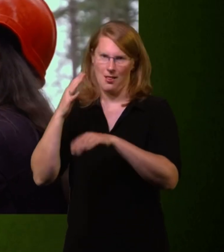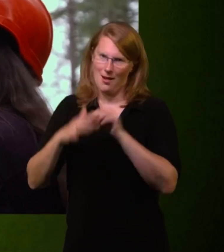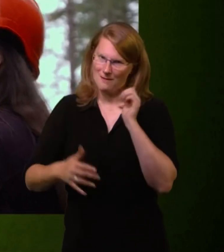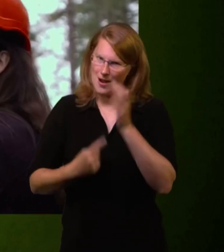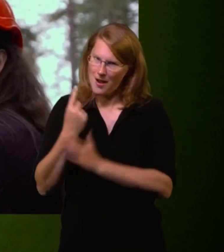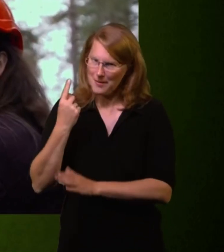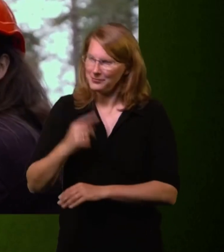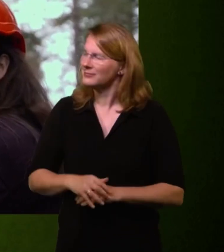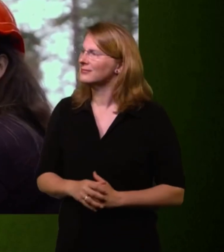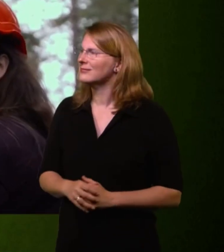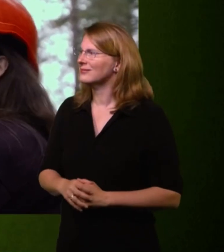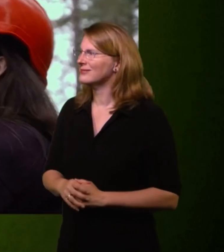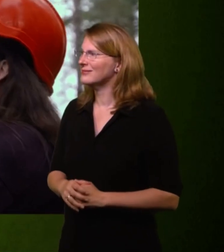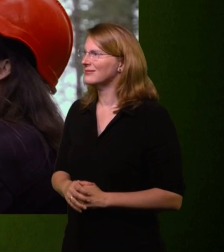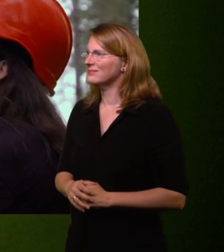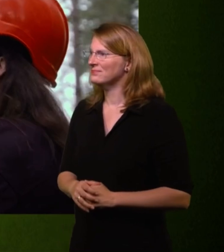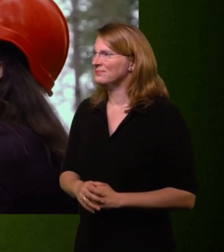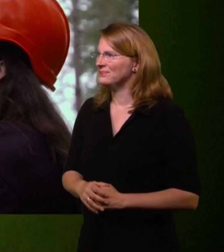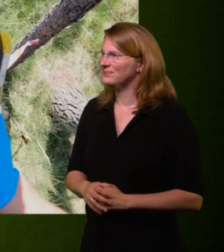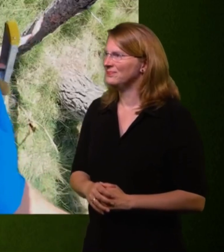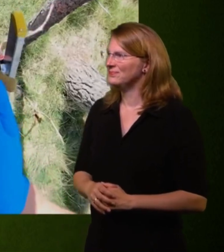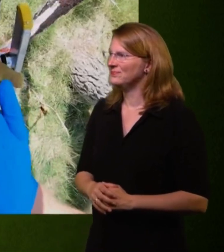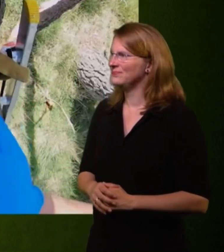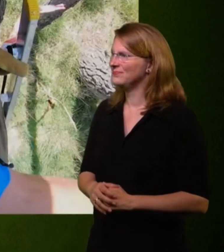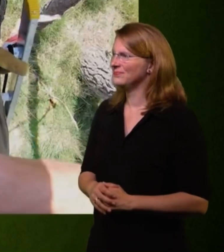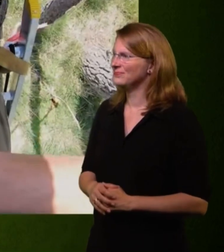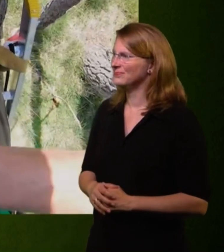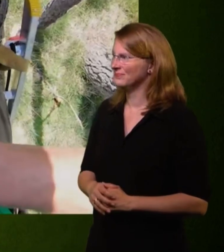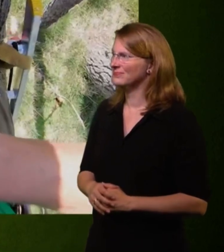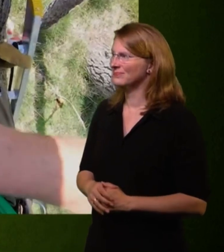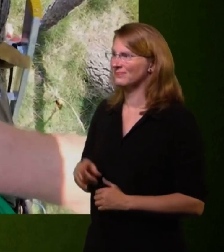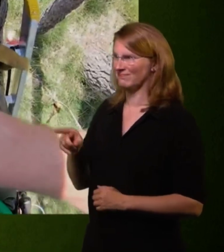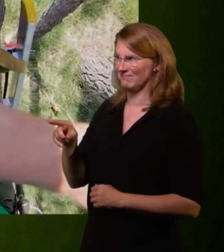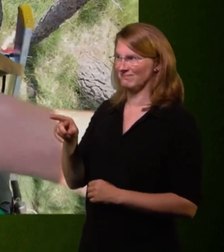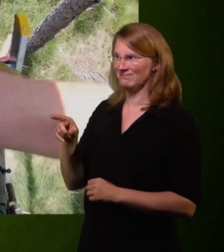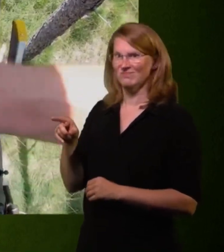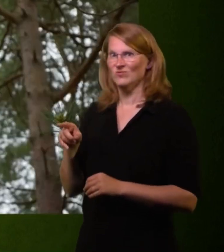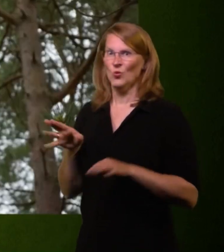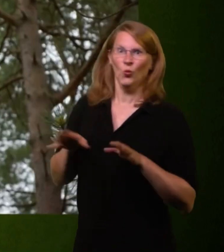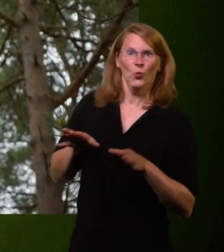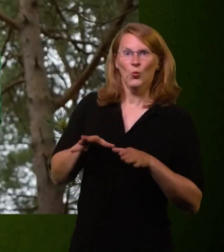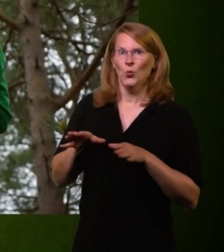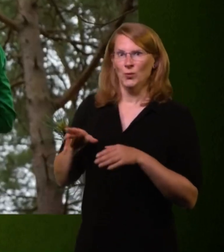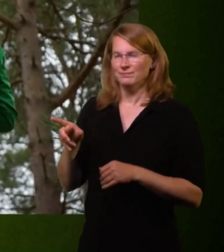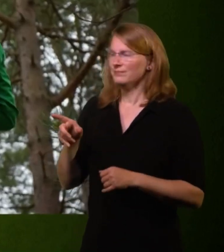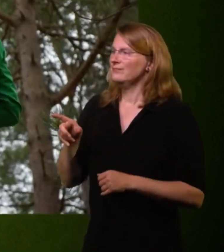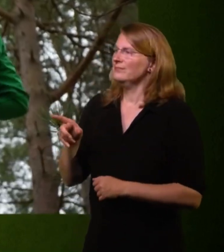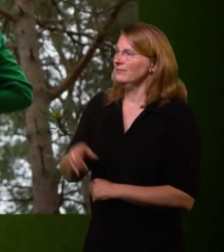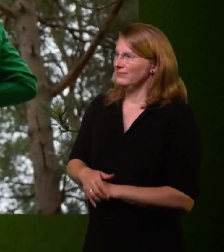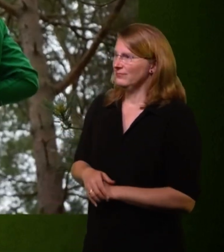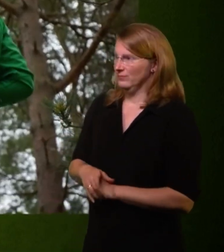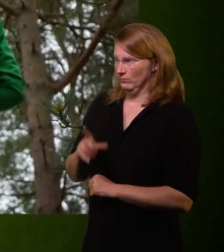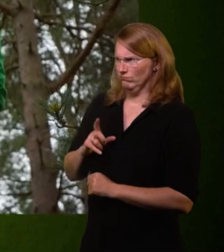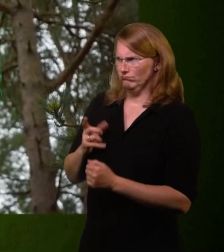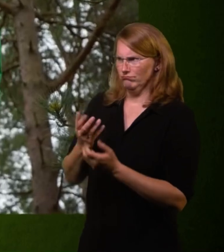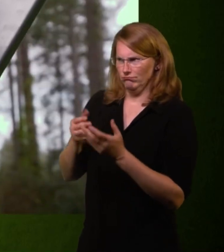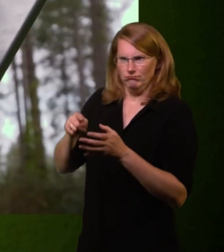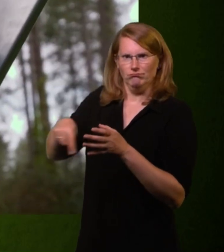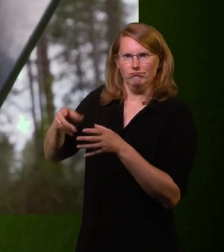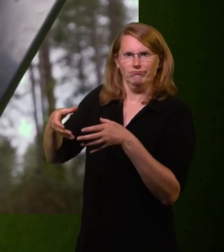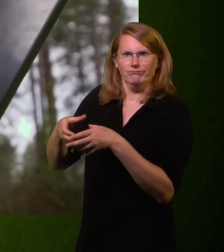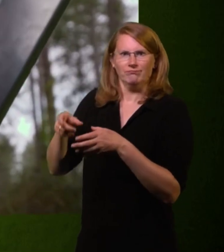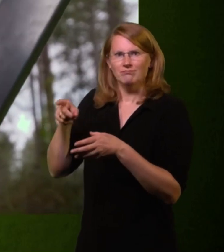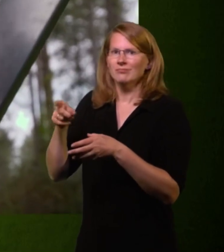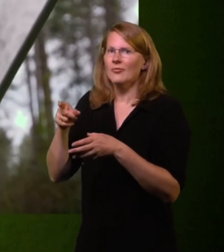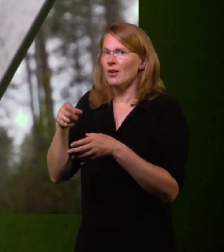box. That never happens. They're still quite active because there's quite a number of them, so they're